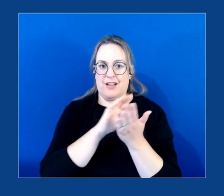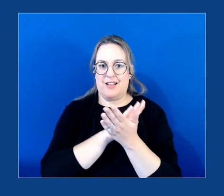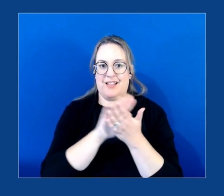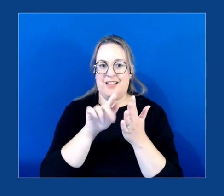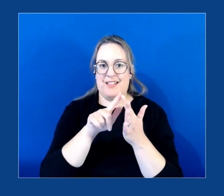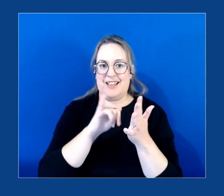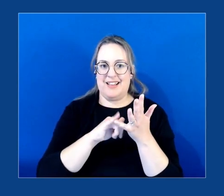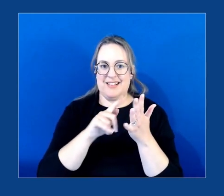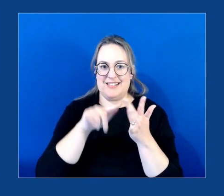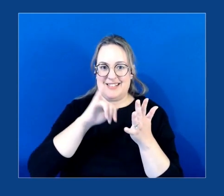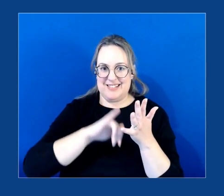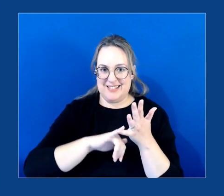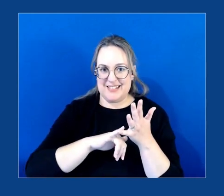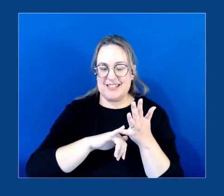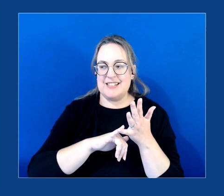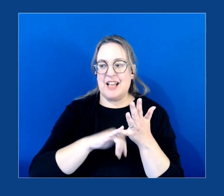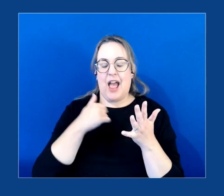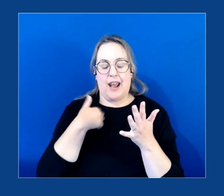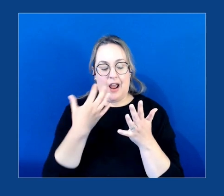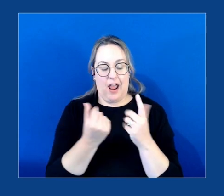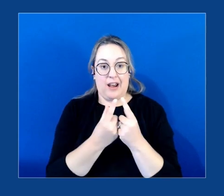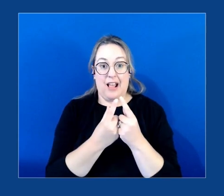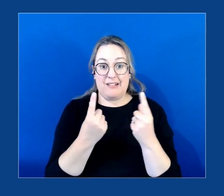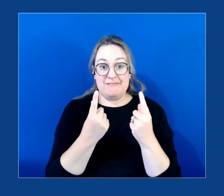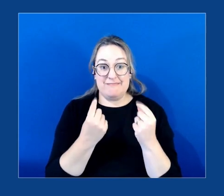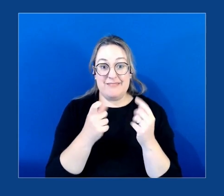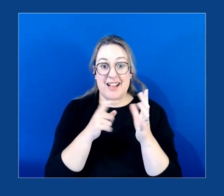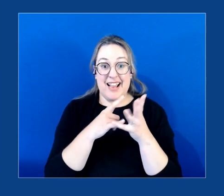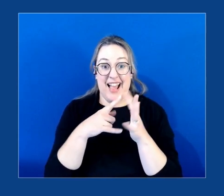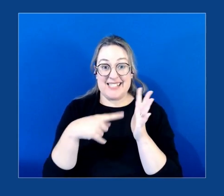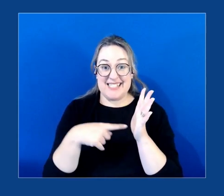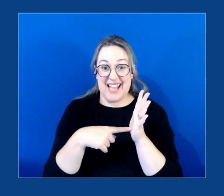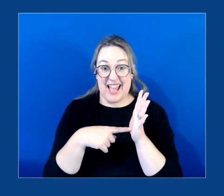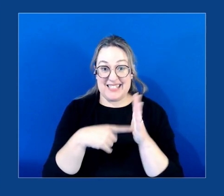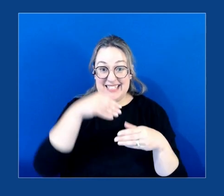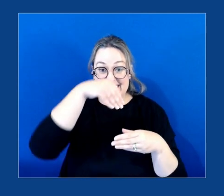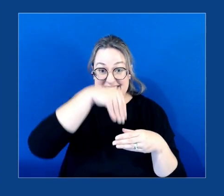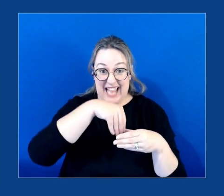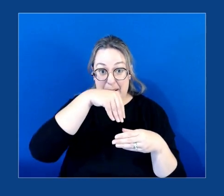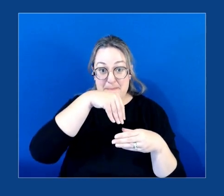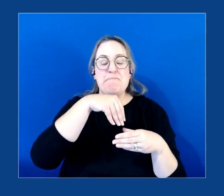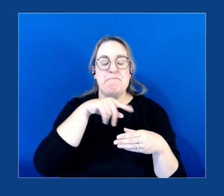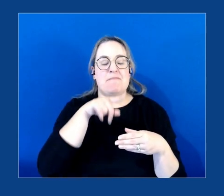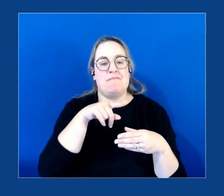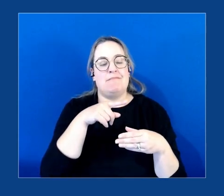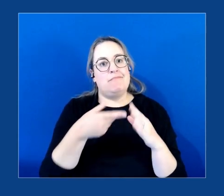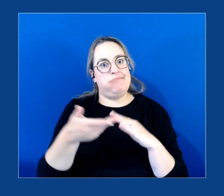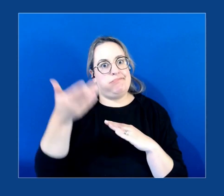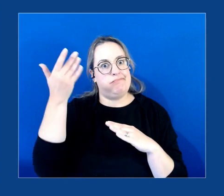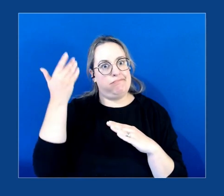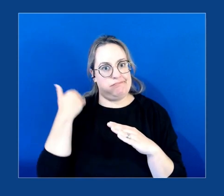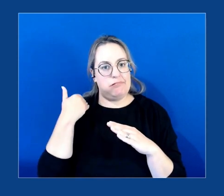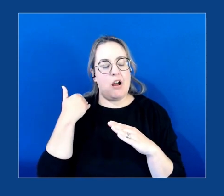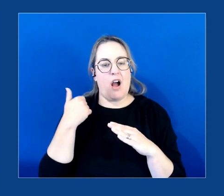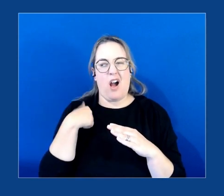posting cassette tapes at the time back to the Kimberley, I'd also been grappling with the real and philosophical limitations